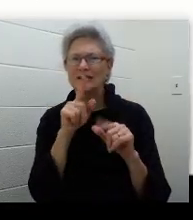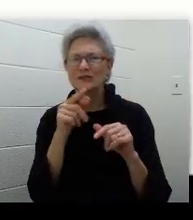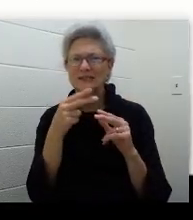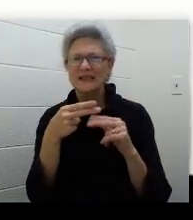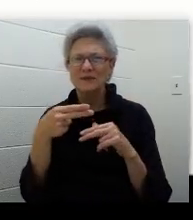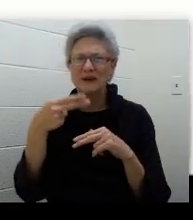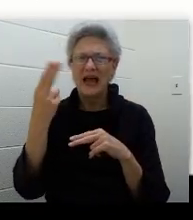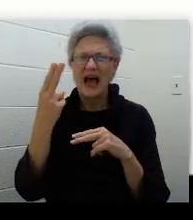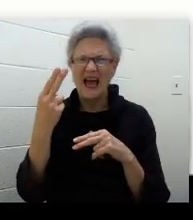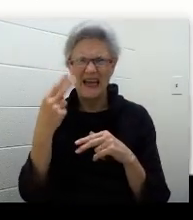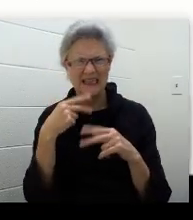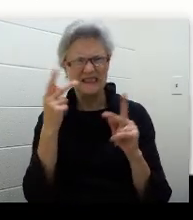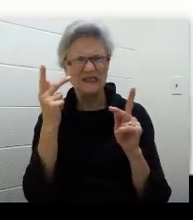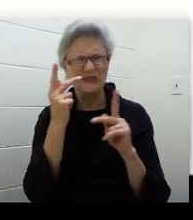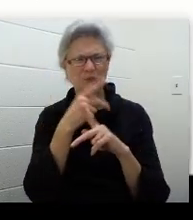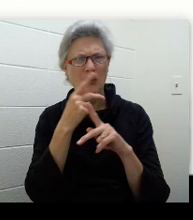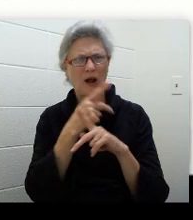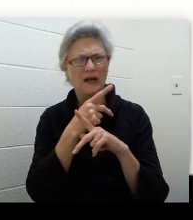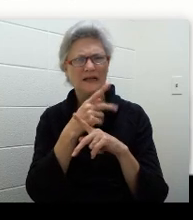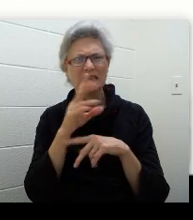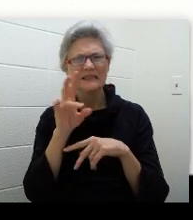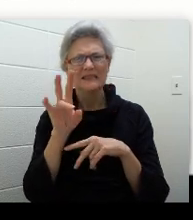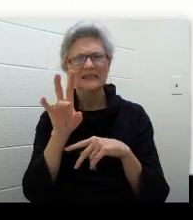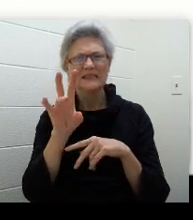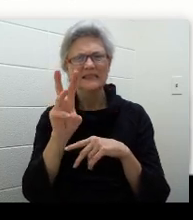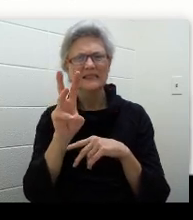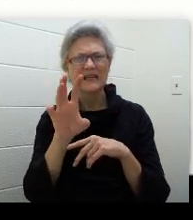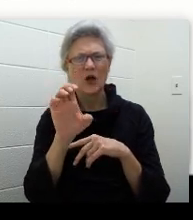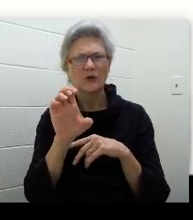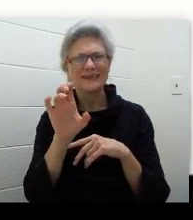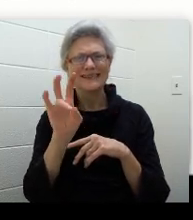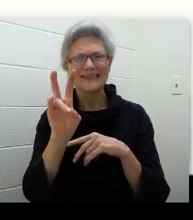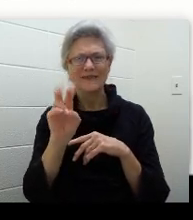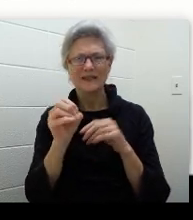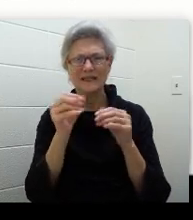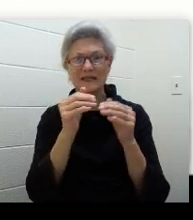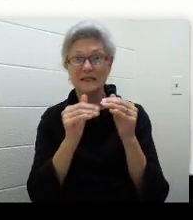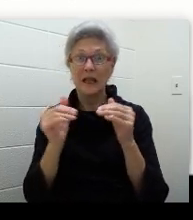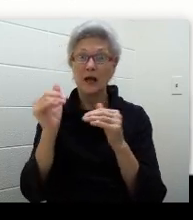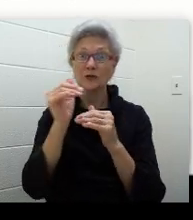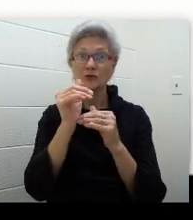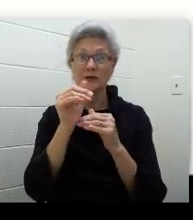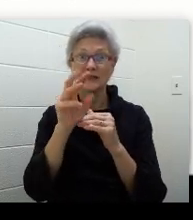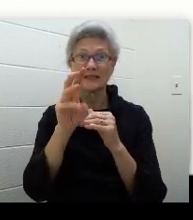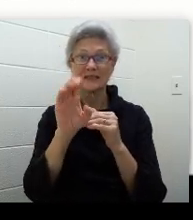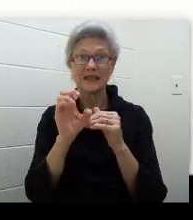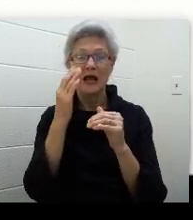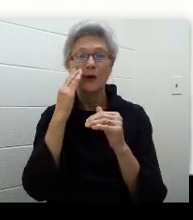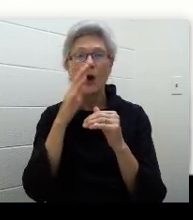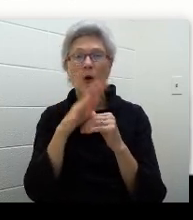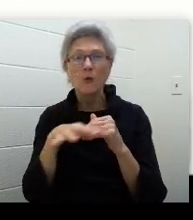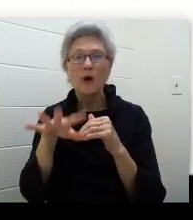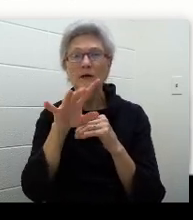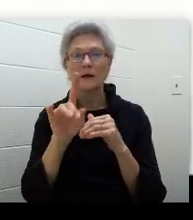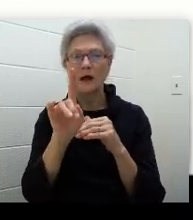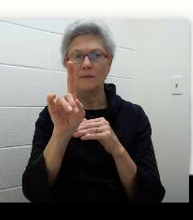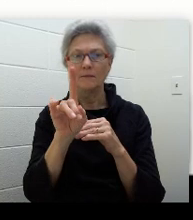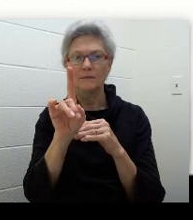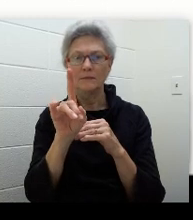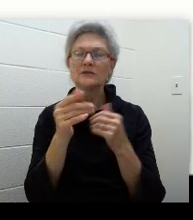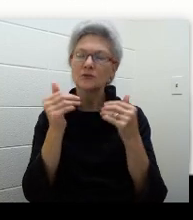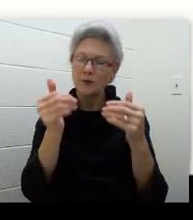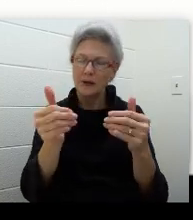Because his product of 670 is larger than our 600, and I know that I rounded up. But let's dig